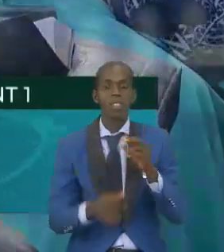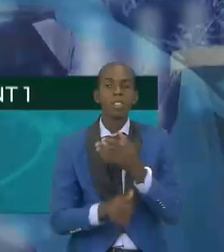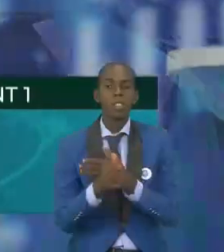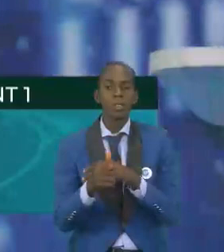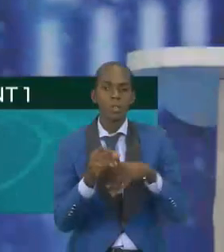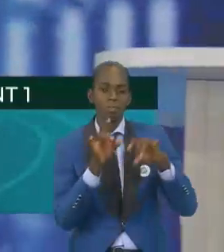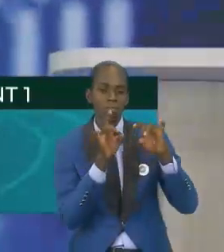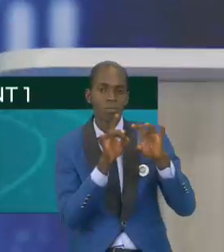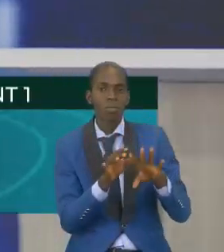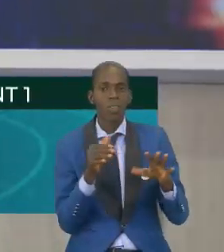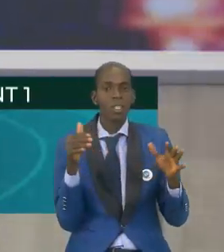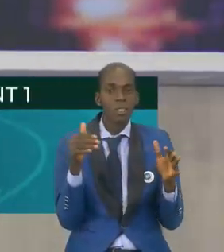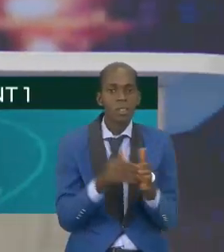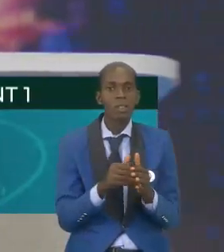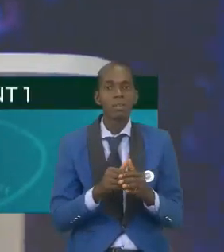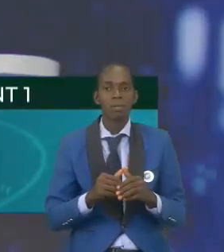devotion. Now,